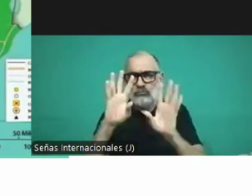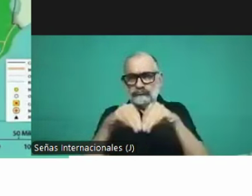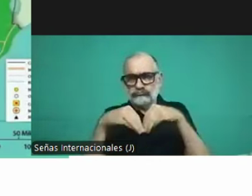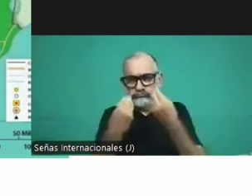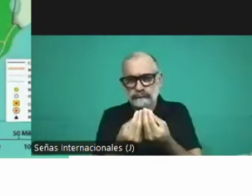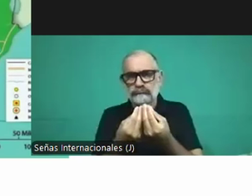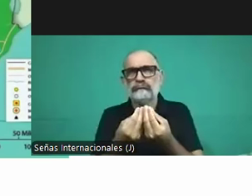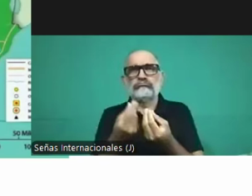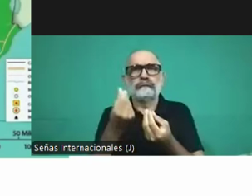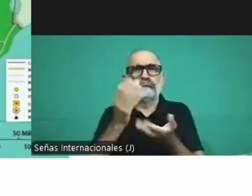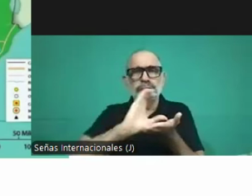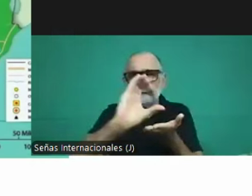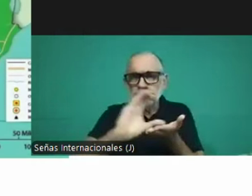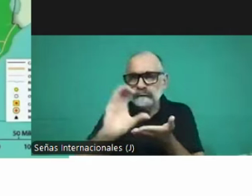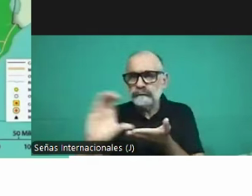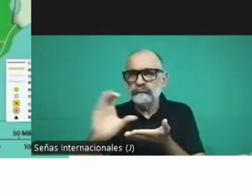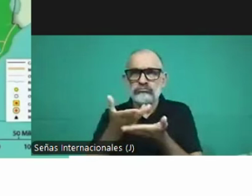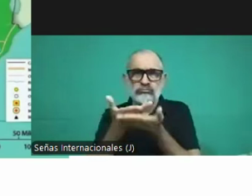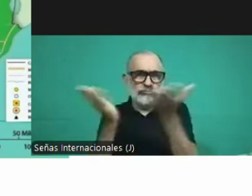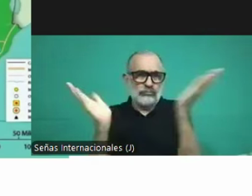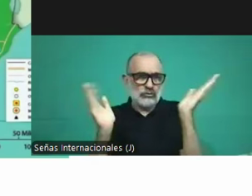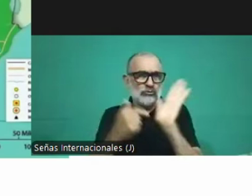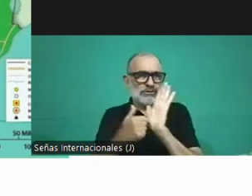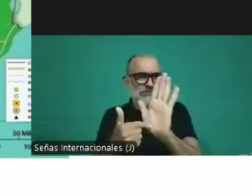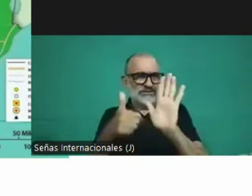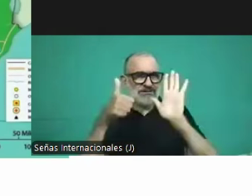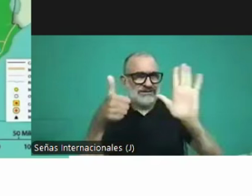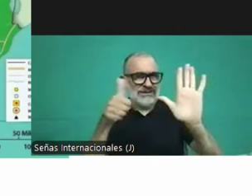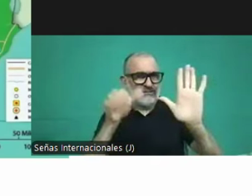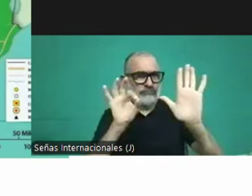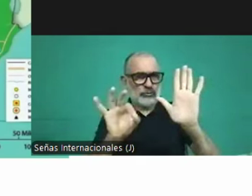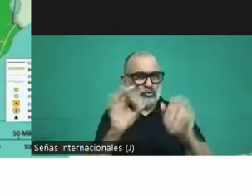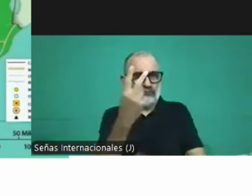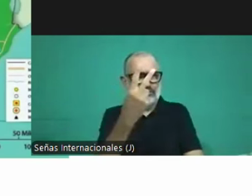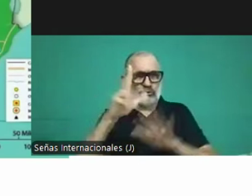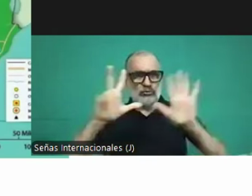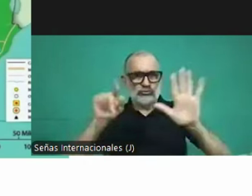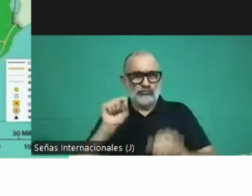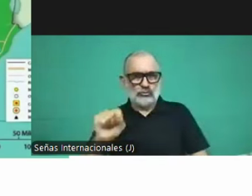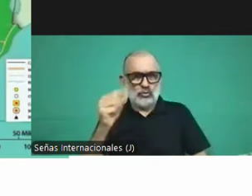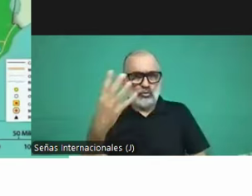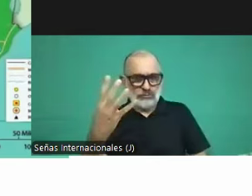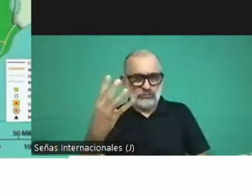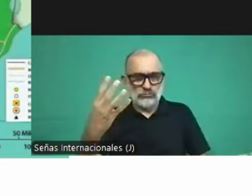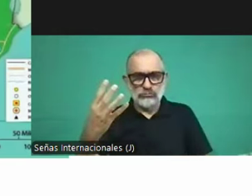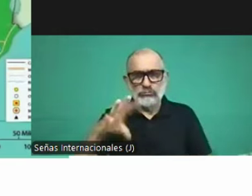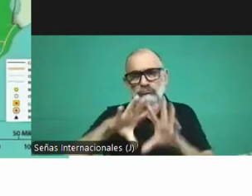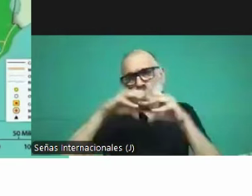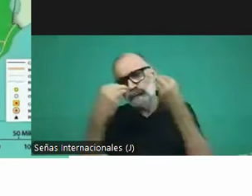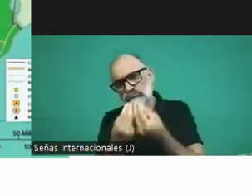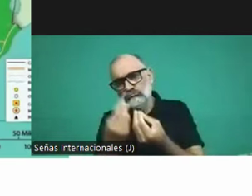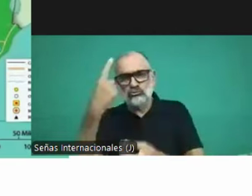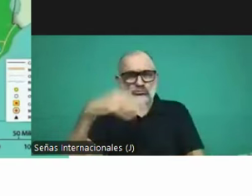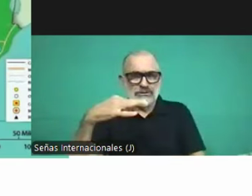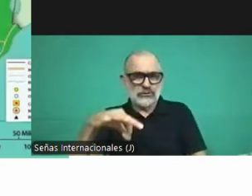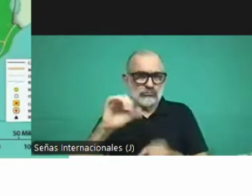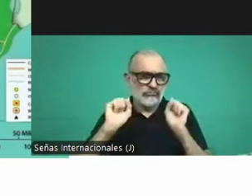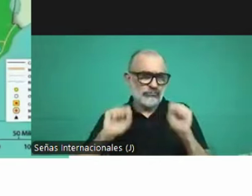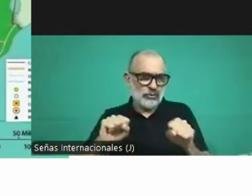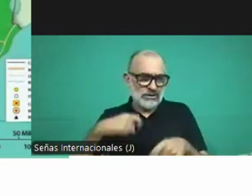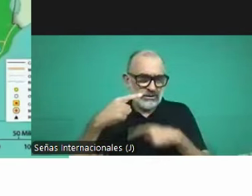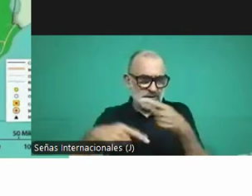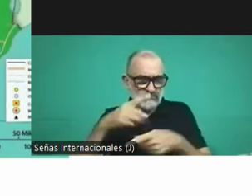el and this 6,6% del public PIB expenditure y is el gasto privado alrededor 6.6% del and 2,5%. private expenditure Dentro del around gasto 2.5. público se Within the